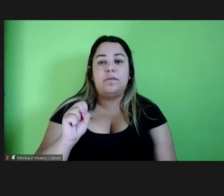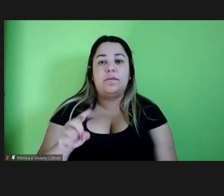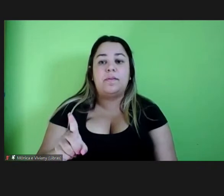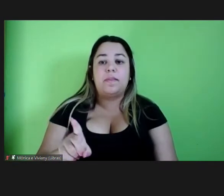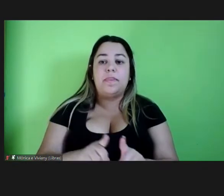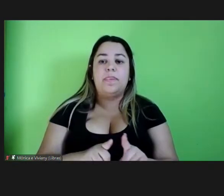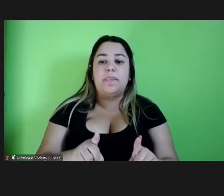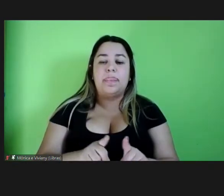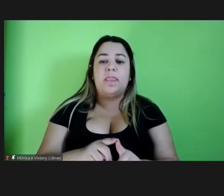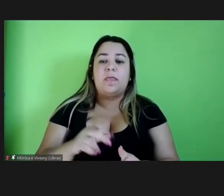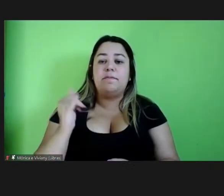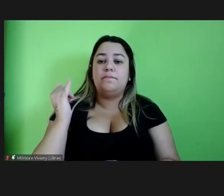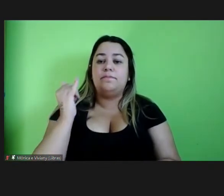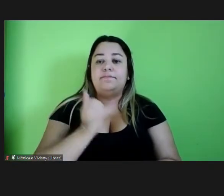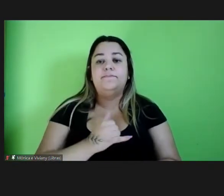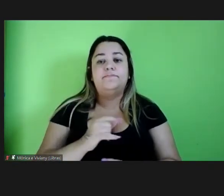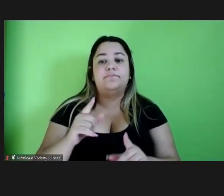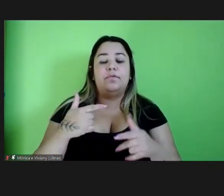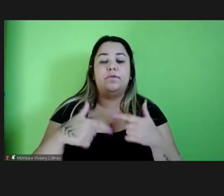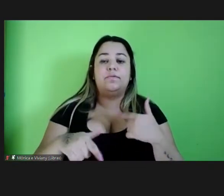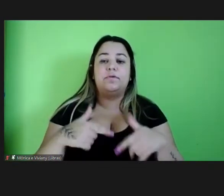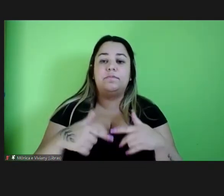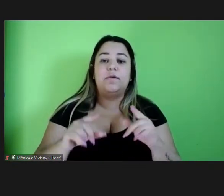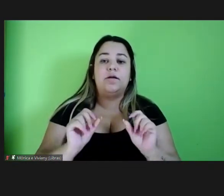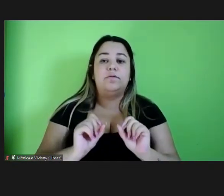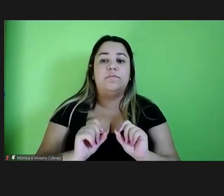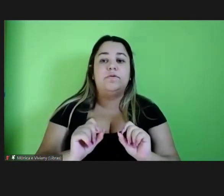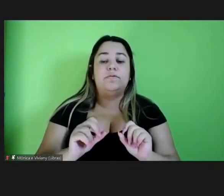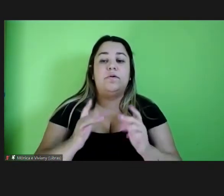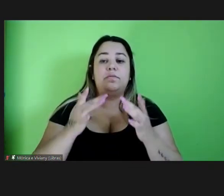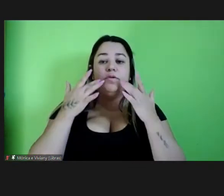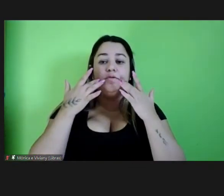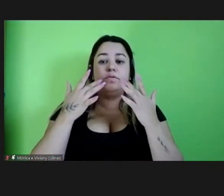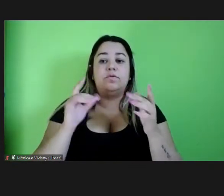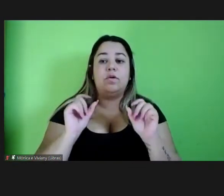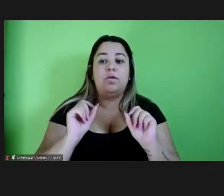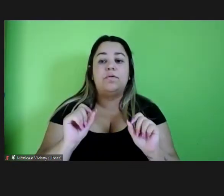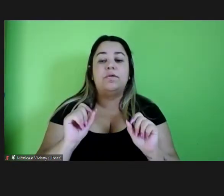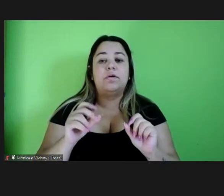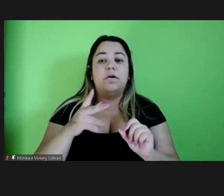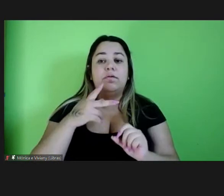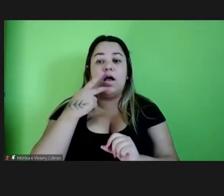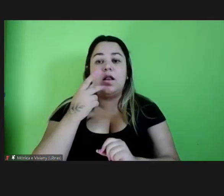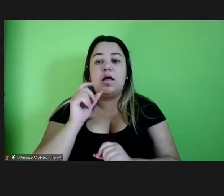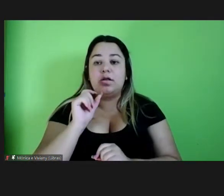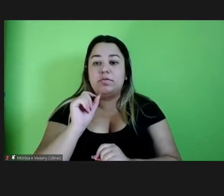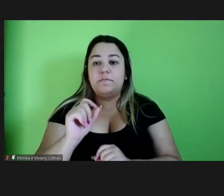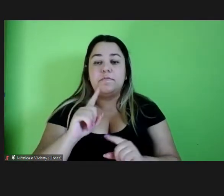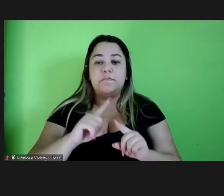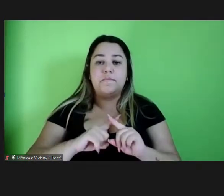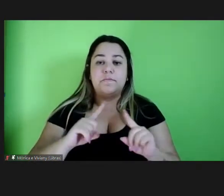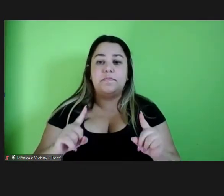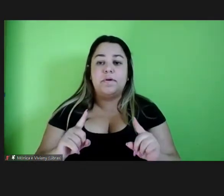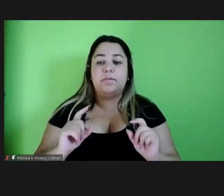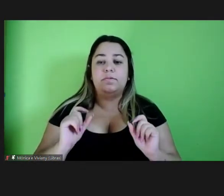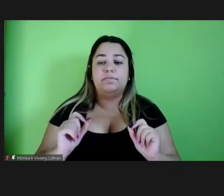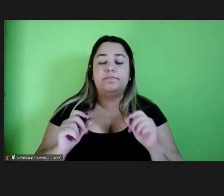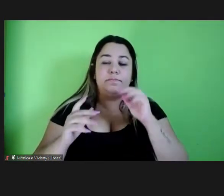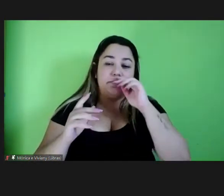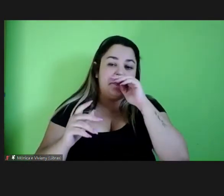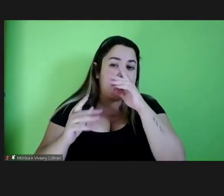I would have said. However, just to put my presentation in context, just before I share my